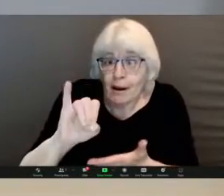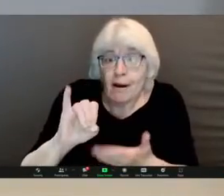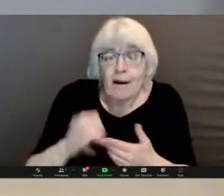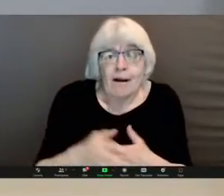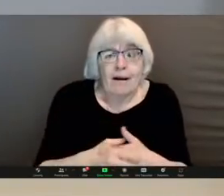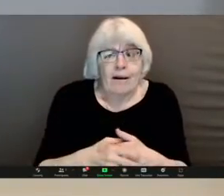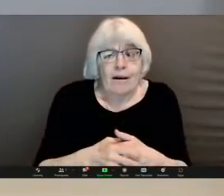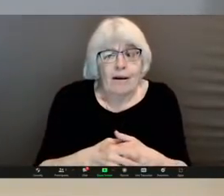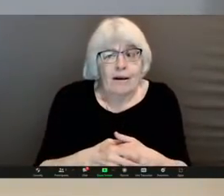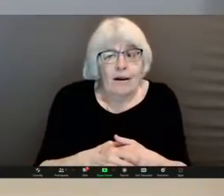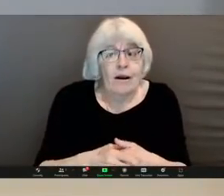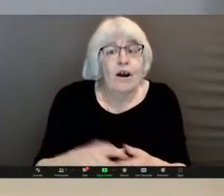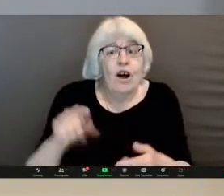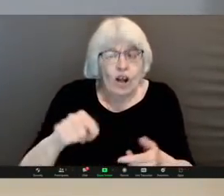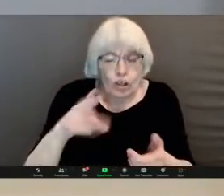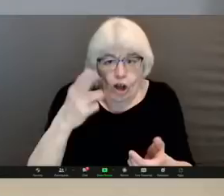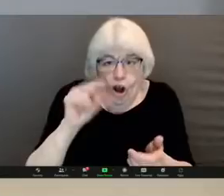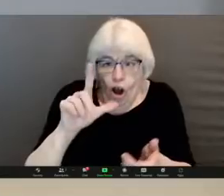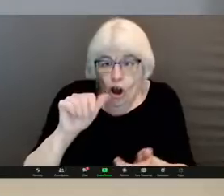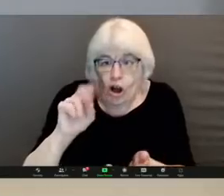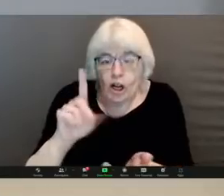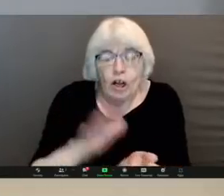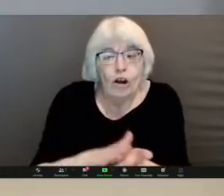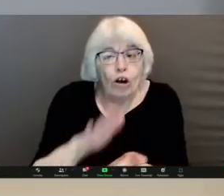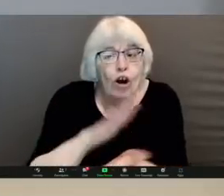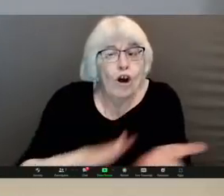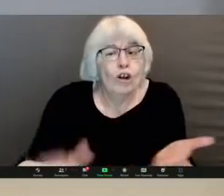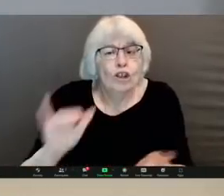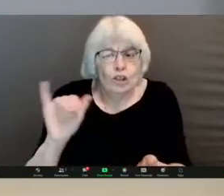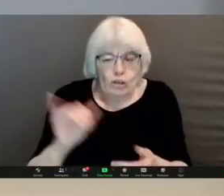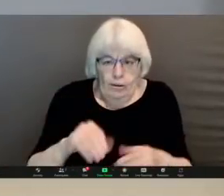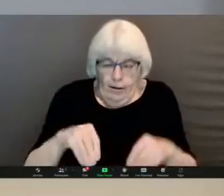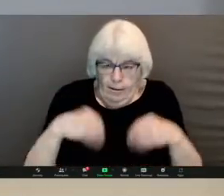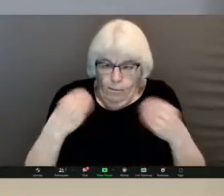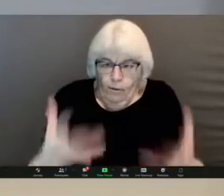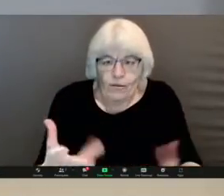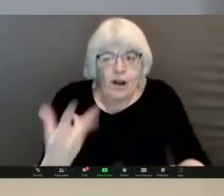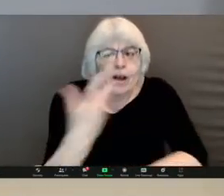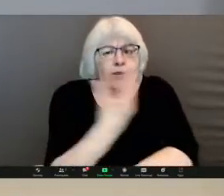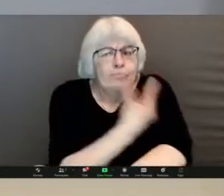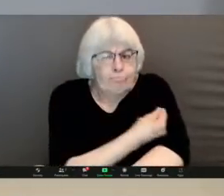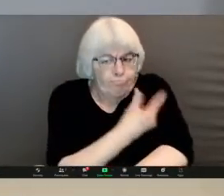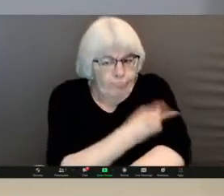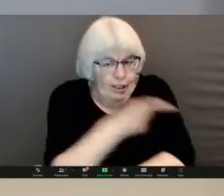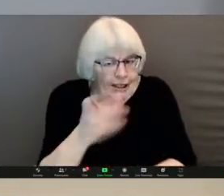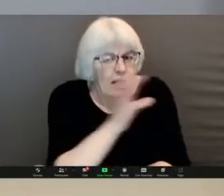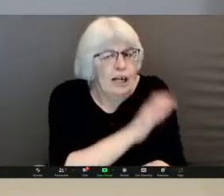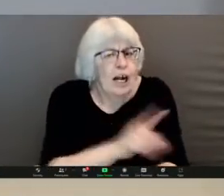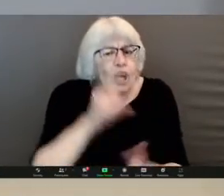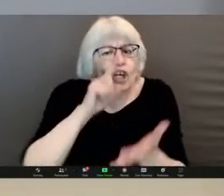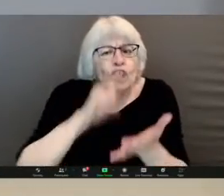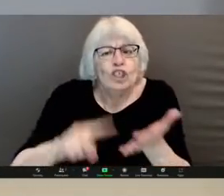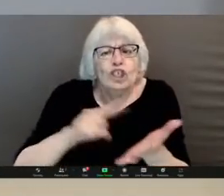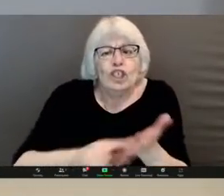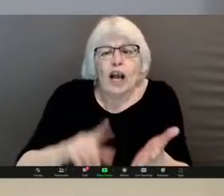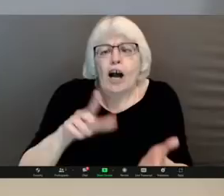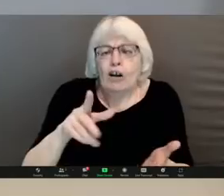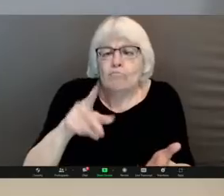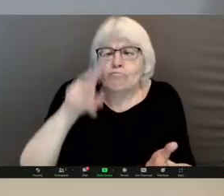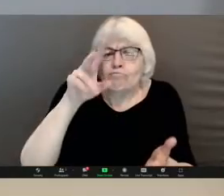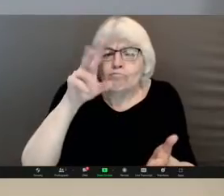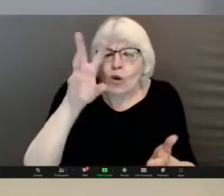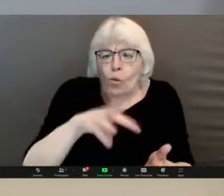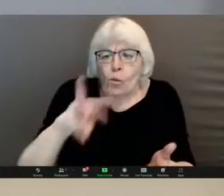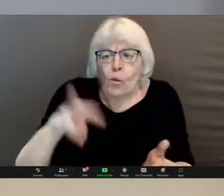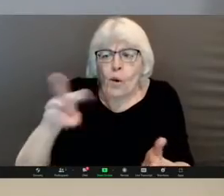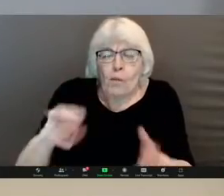information or call the health center on campus for more details. Our goal has not changed: to protect all eligible island residents